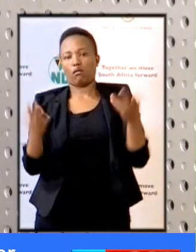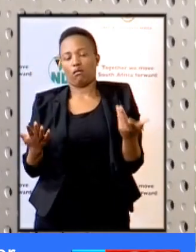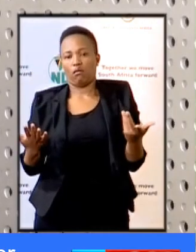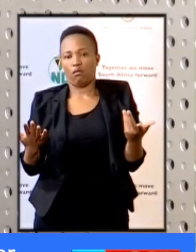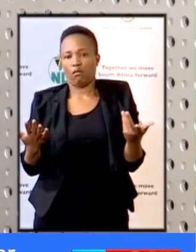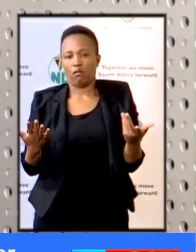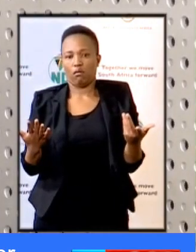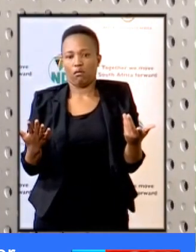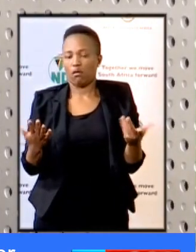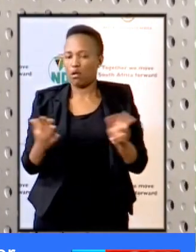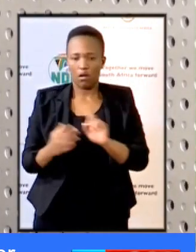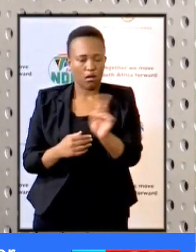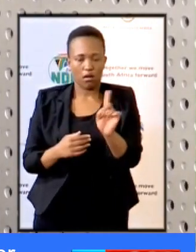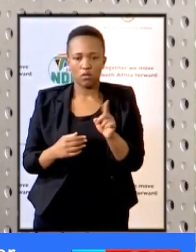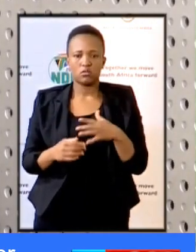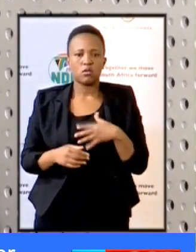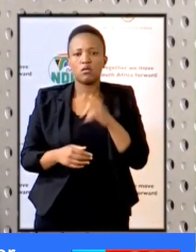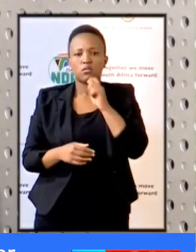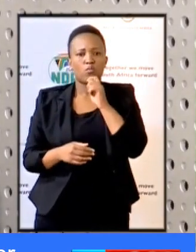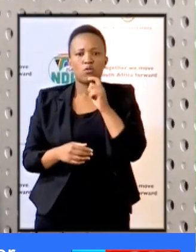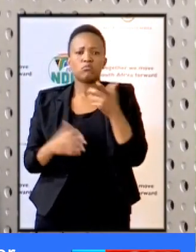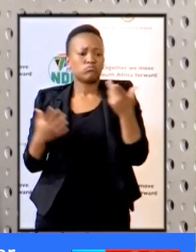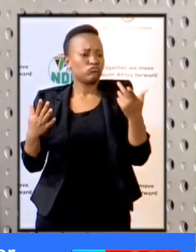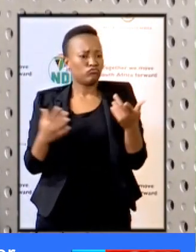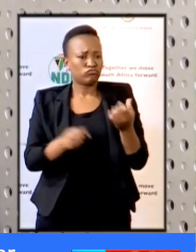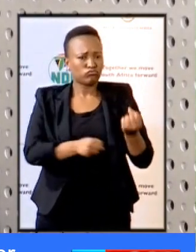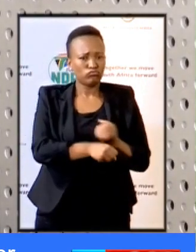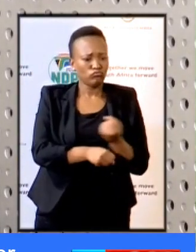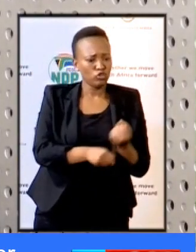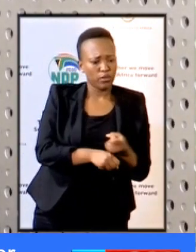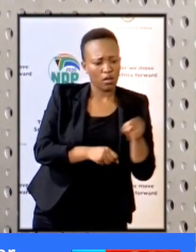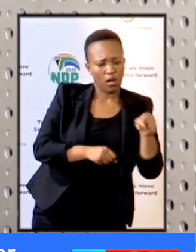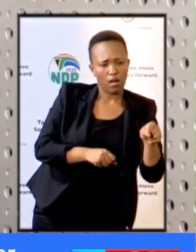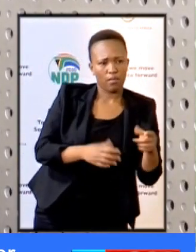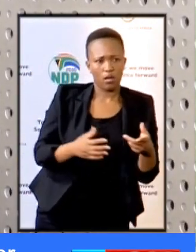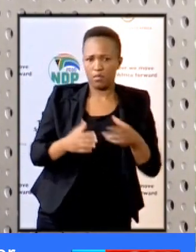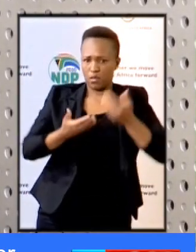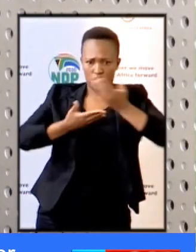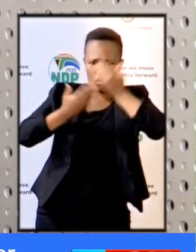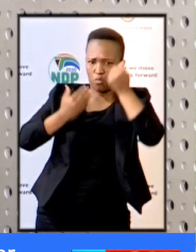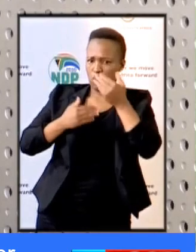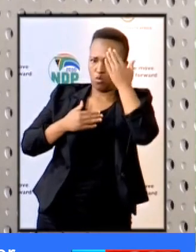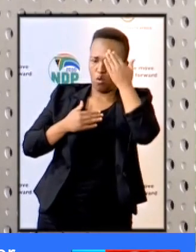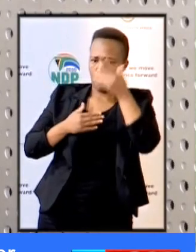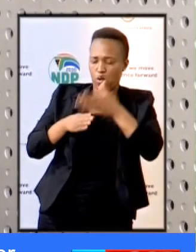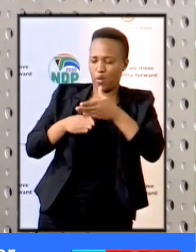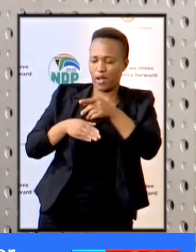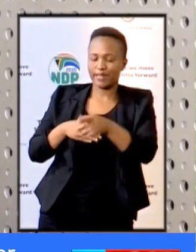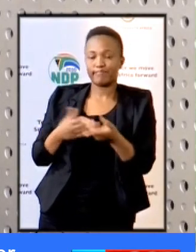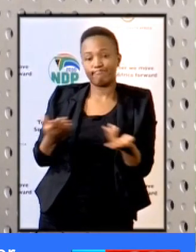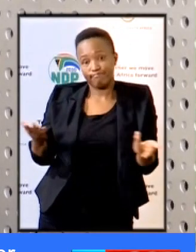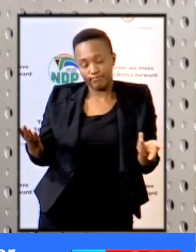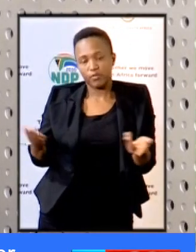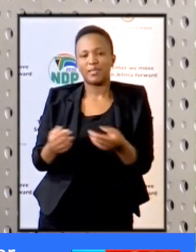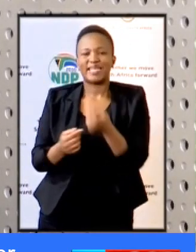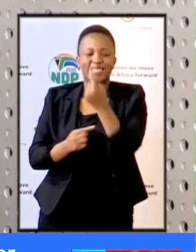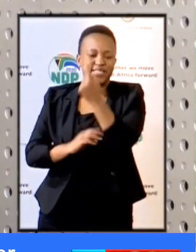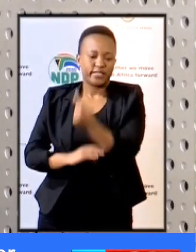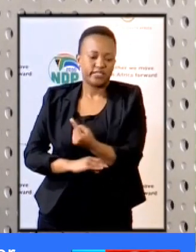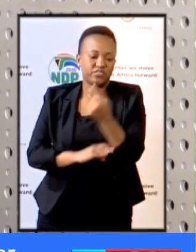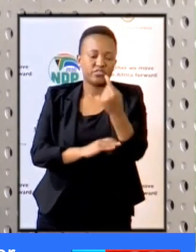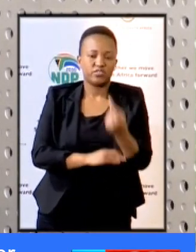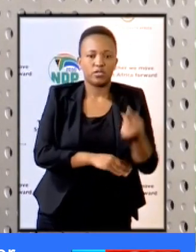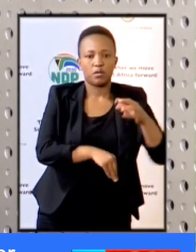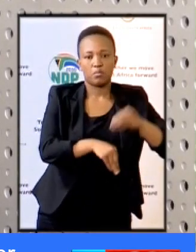hayike ungavuka ekuseni wena sowusebenza ngapha and there's no one who knows it. So they'll have to be dealt with case by case. There must